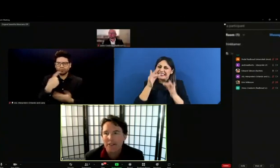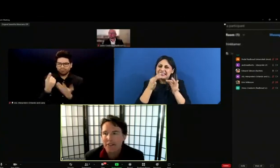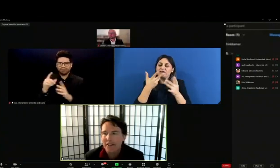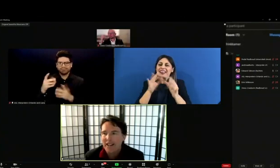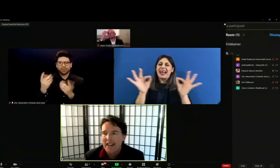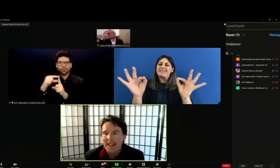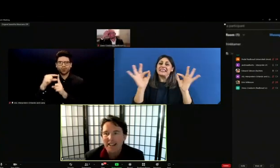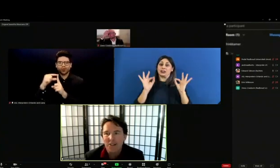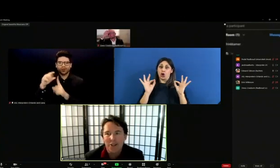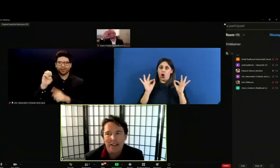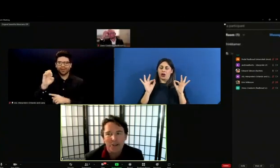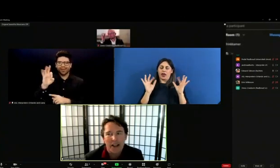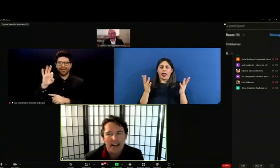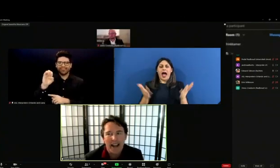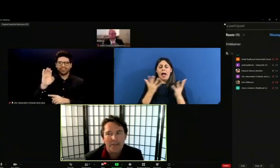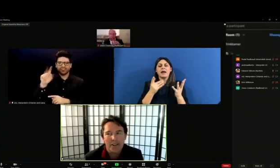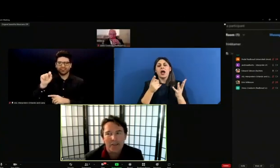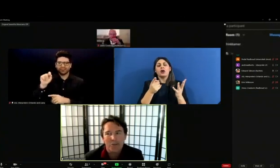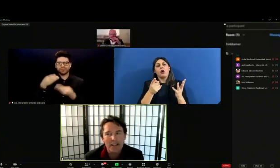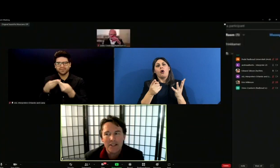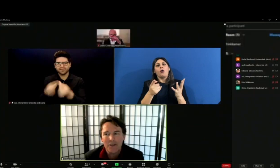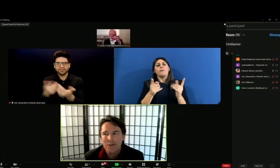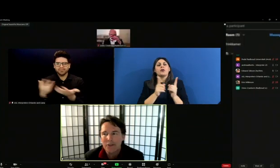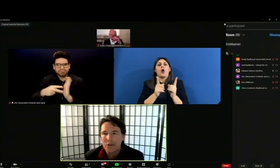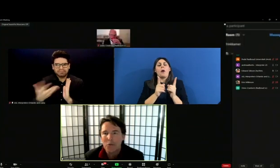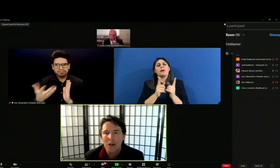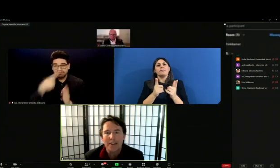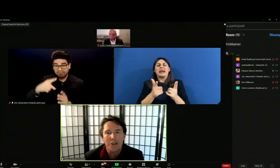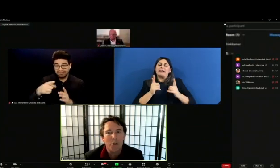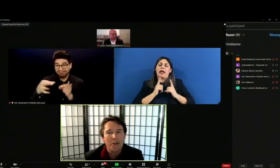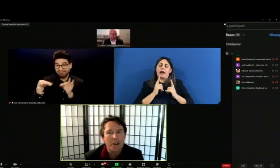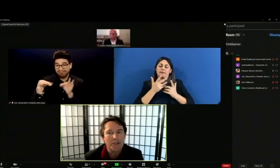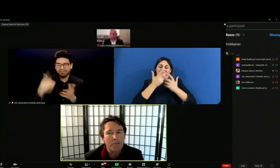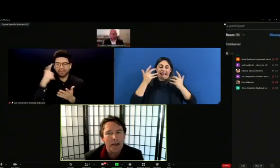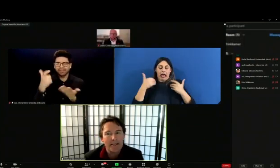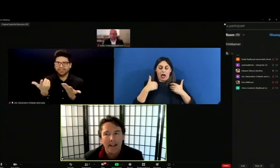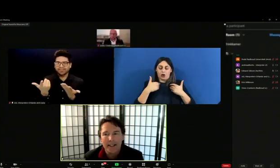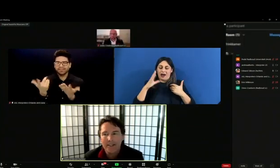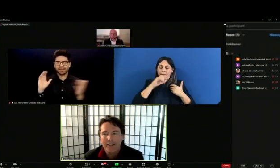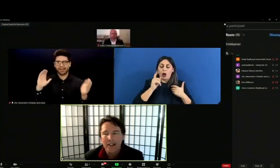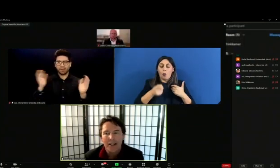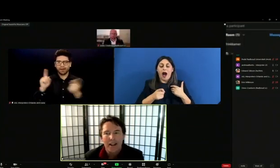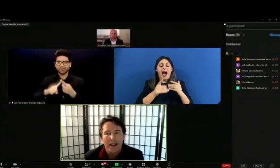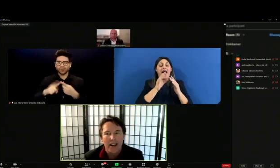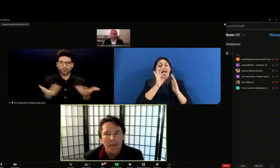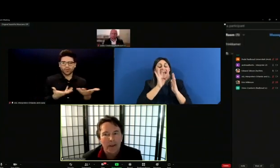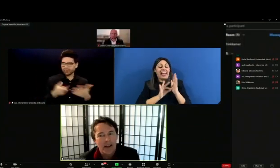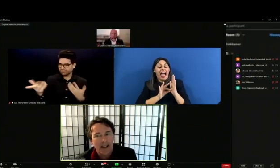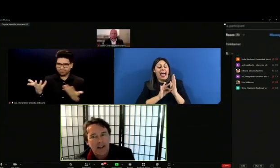want a definition, and so that I can have, like, relative to what? So what are some baselines